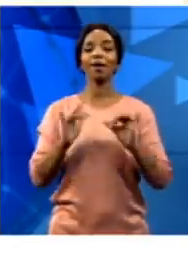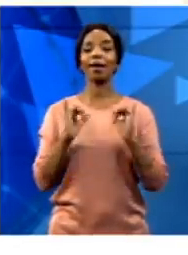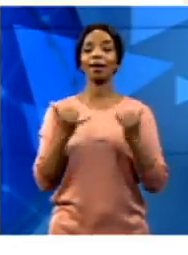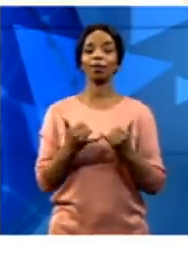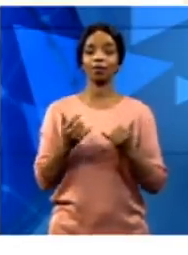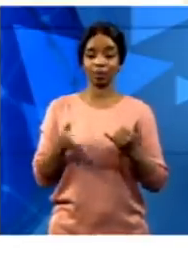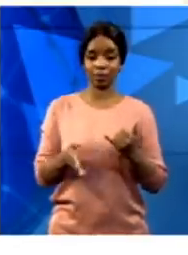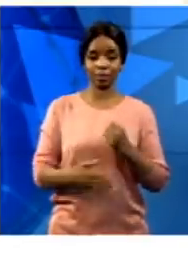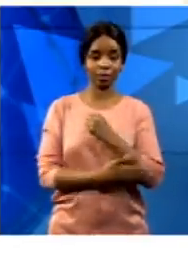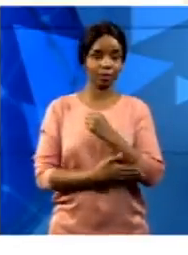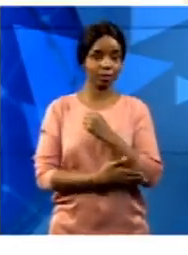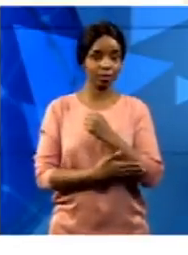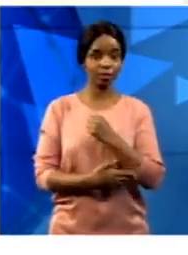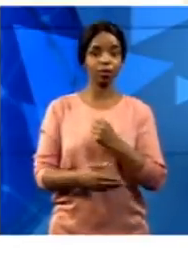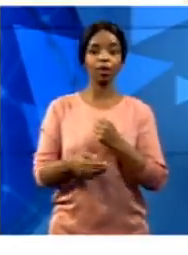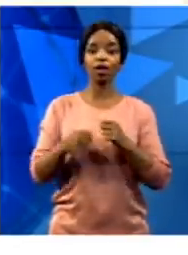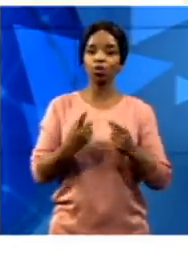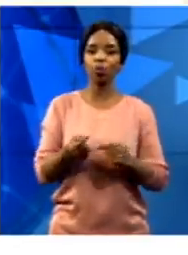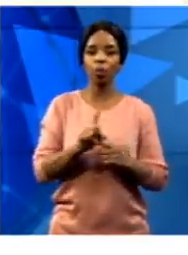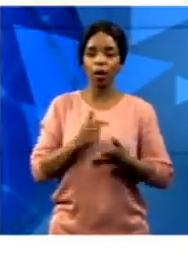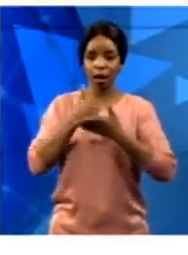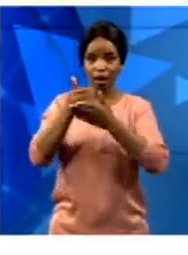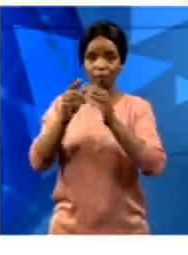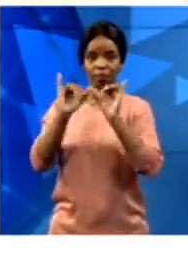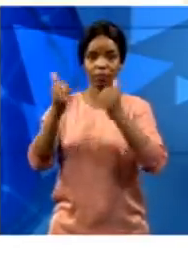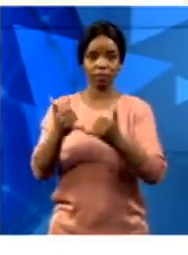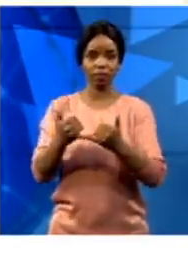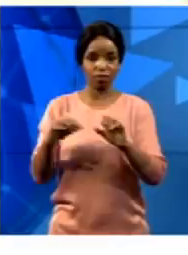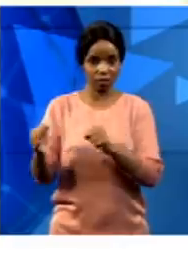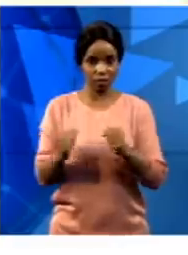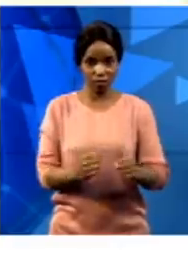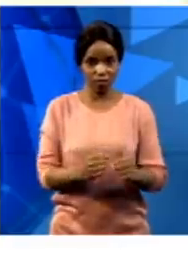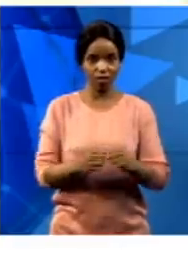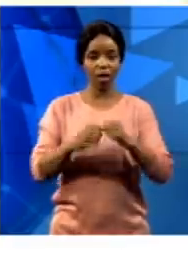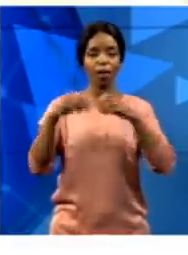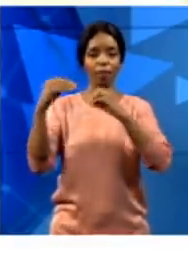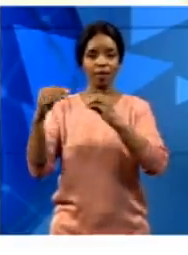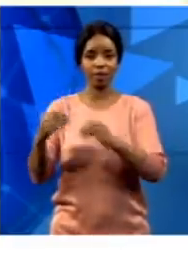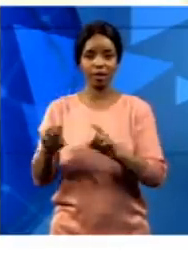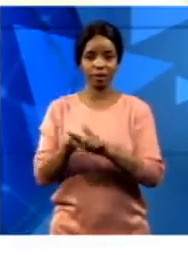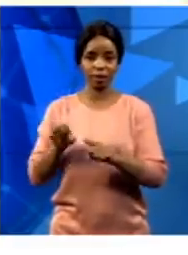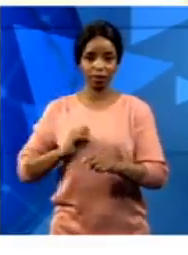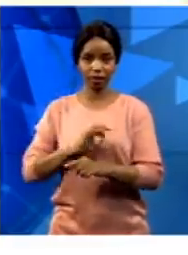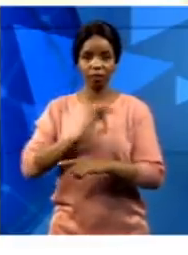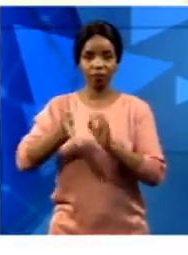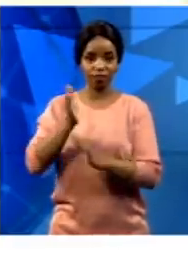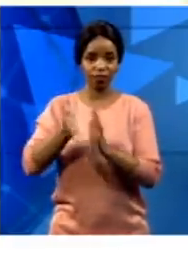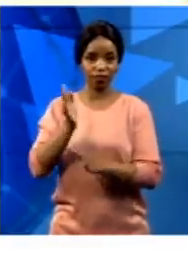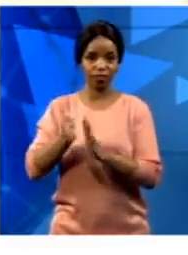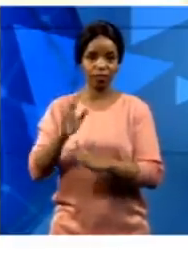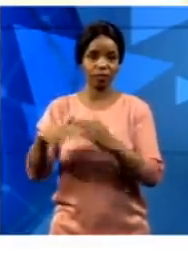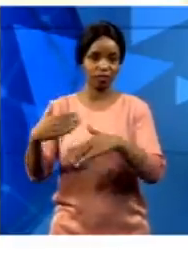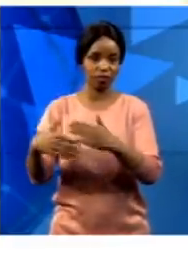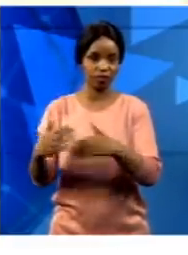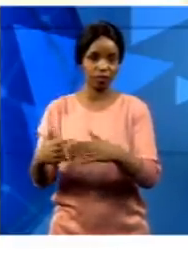to the lockdown, and to keep their business going and keep their employees employed at this time? So there's about 40 examples on the site of best practice